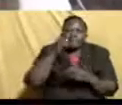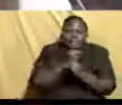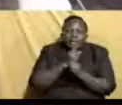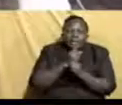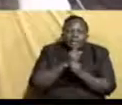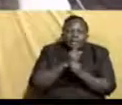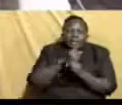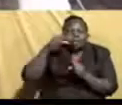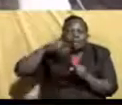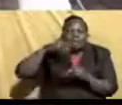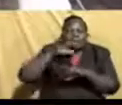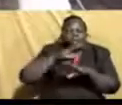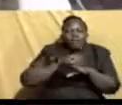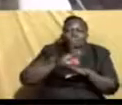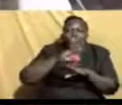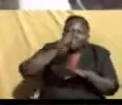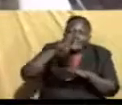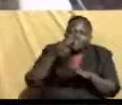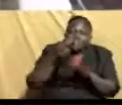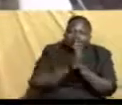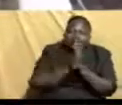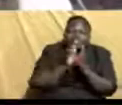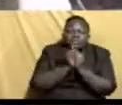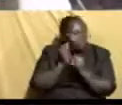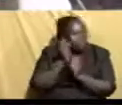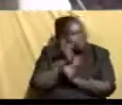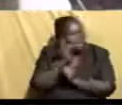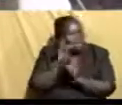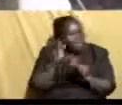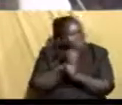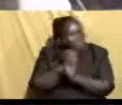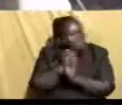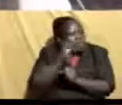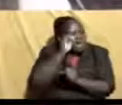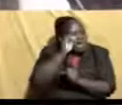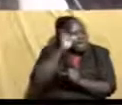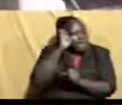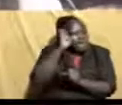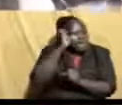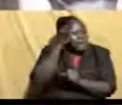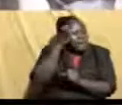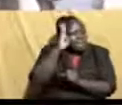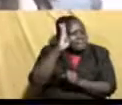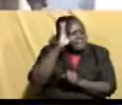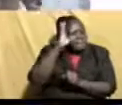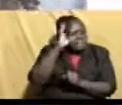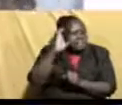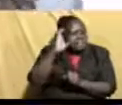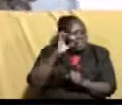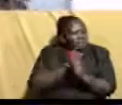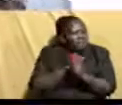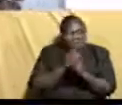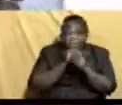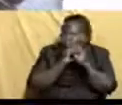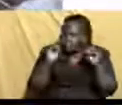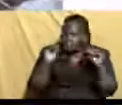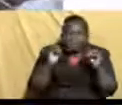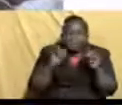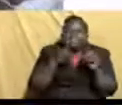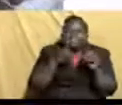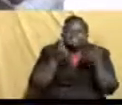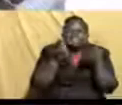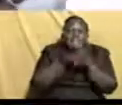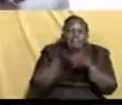2012, are we saying that IBC would never be able to function? That cannot be true. Therefore, that's another implied provision